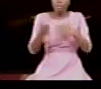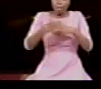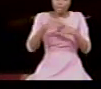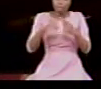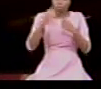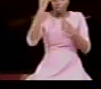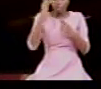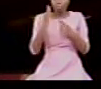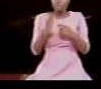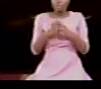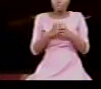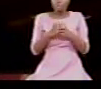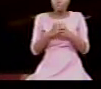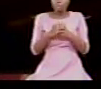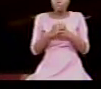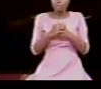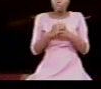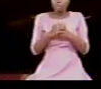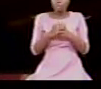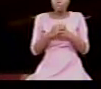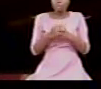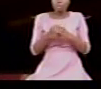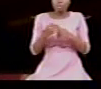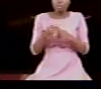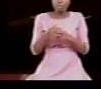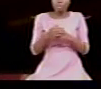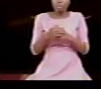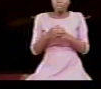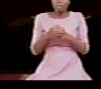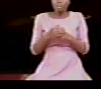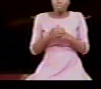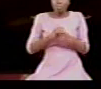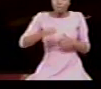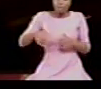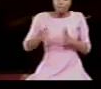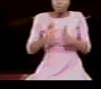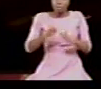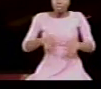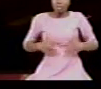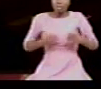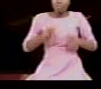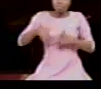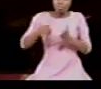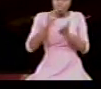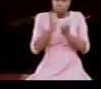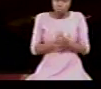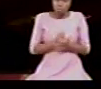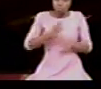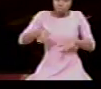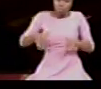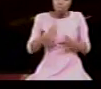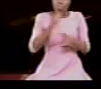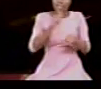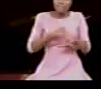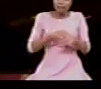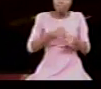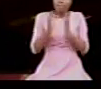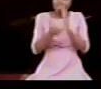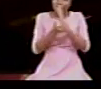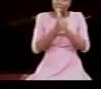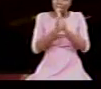God, back to sowing. Sow your life. Sow your treasure. Sow your time. Sow your